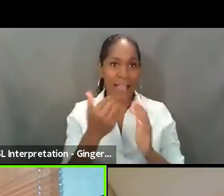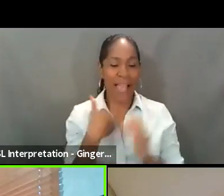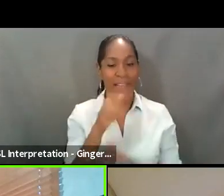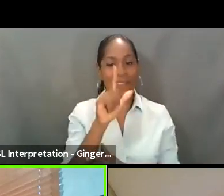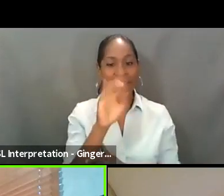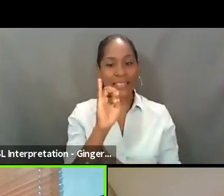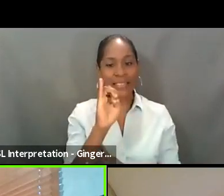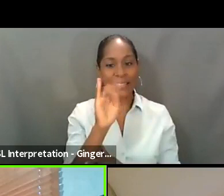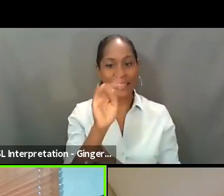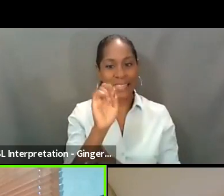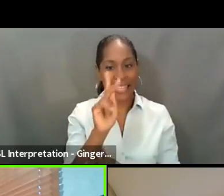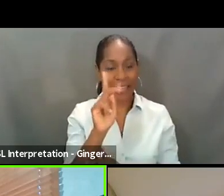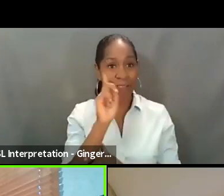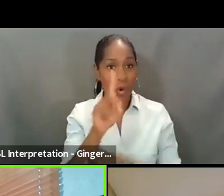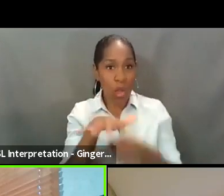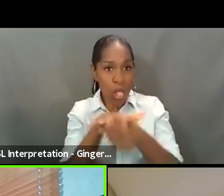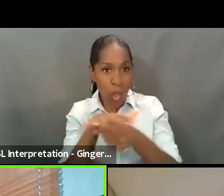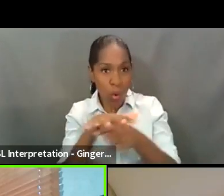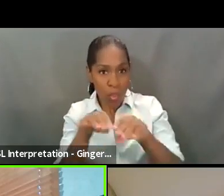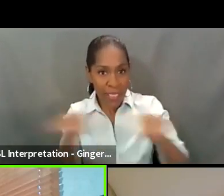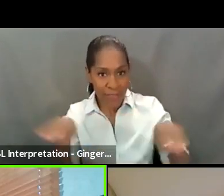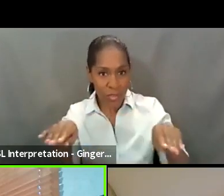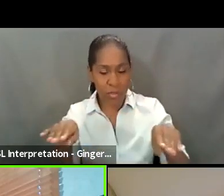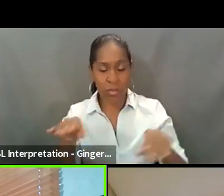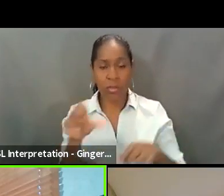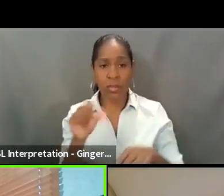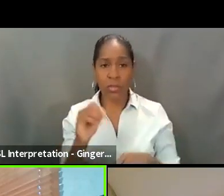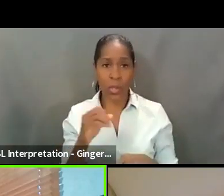say, the state is doing a great